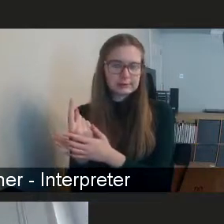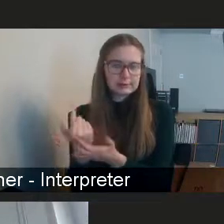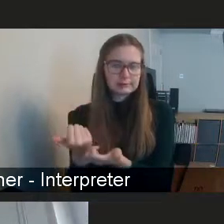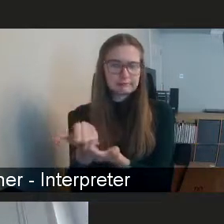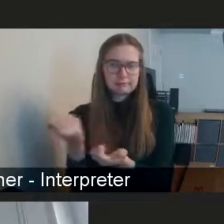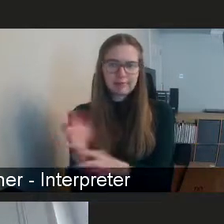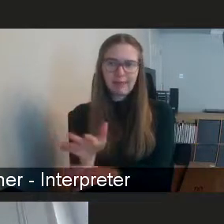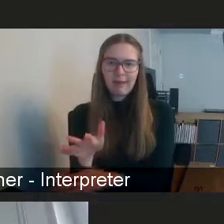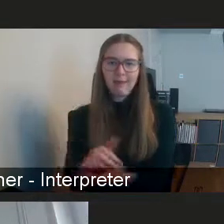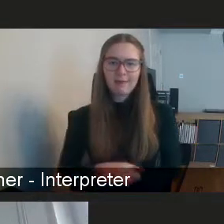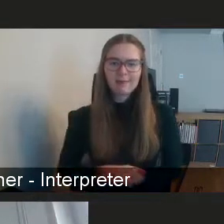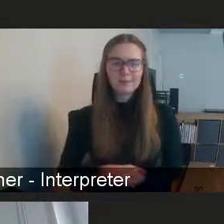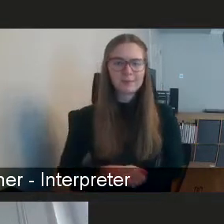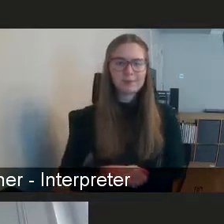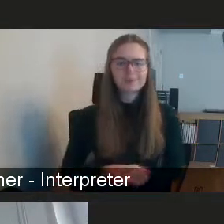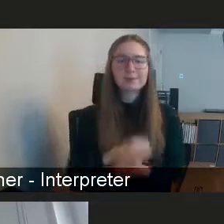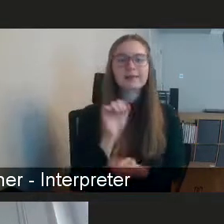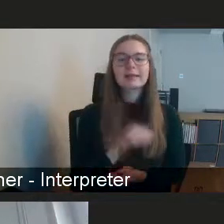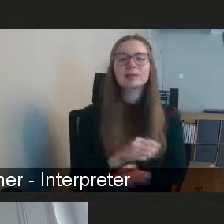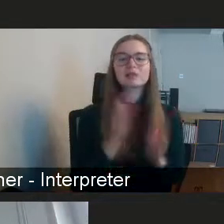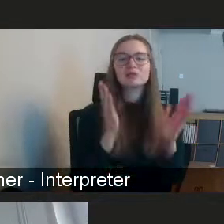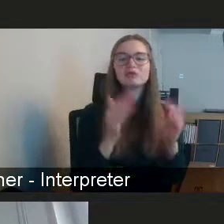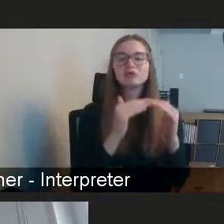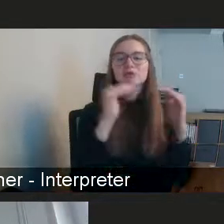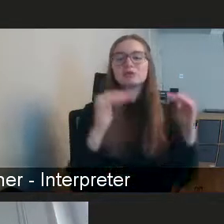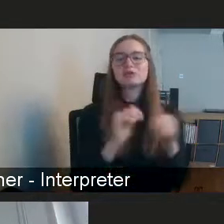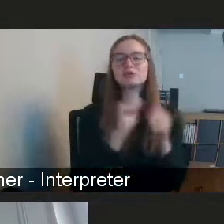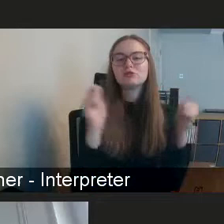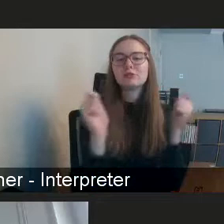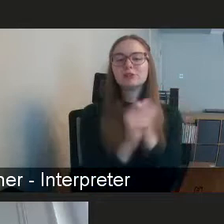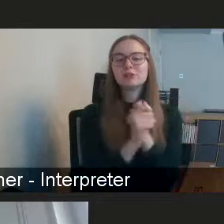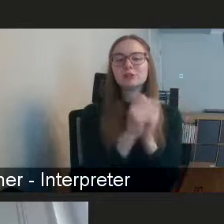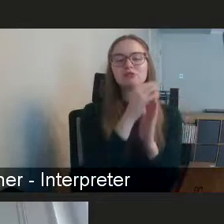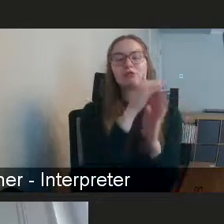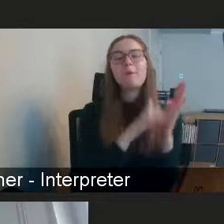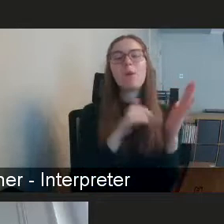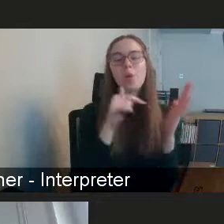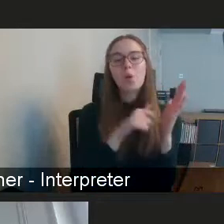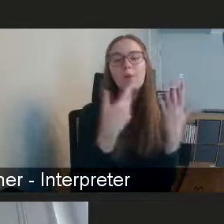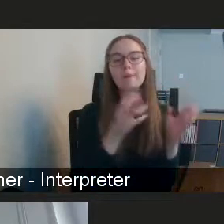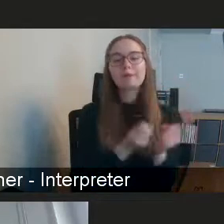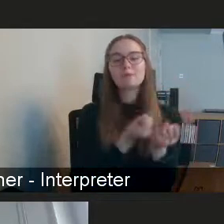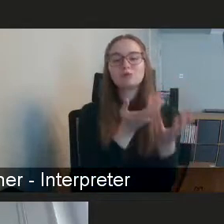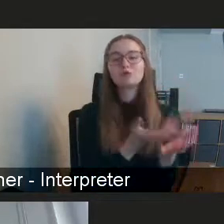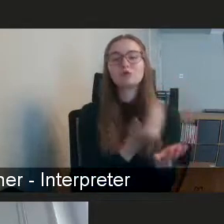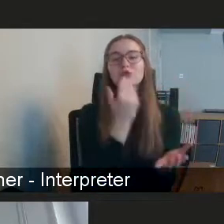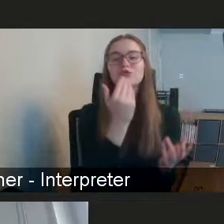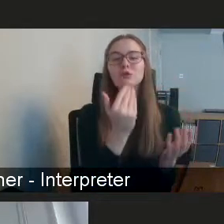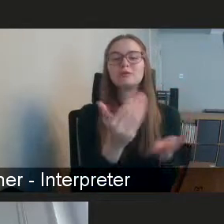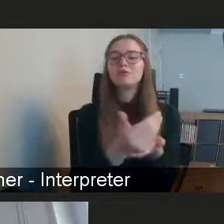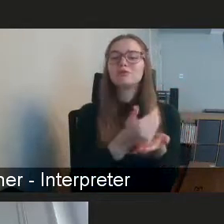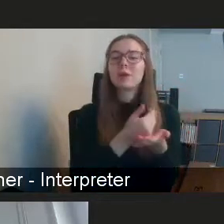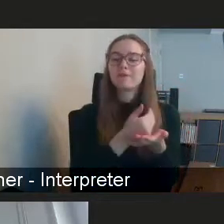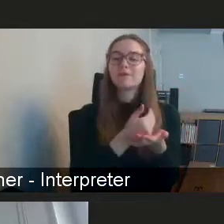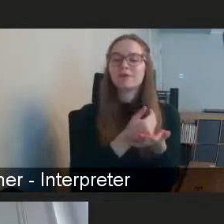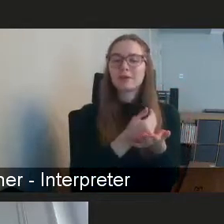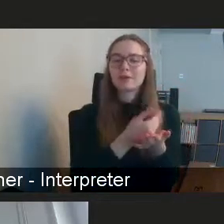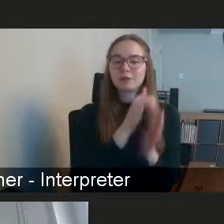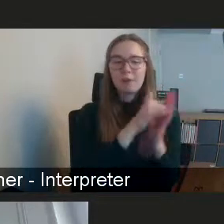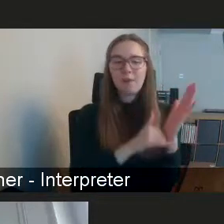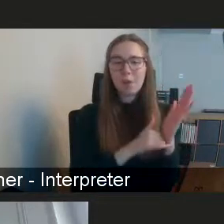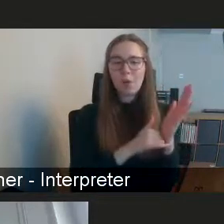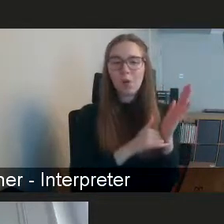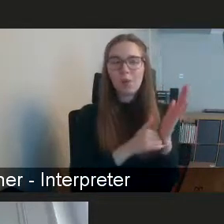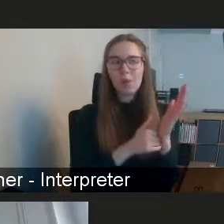Transition Commission report actually produced, we produced a green recovery report at the request of the government in the